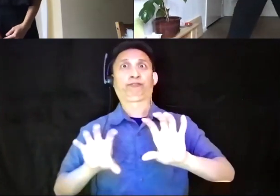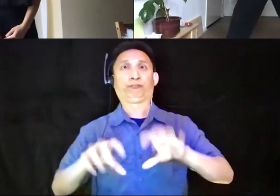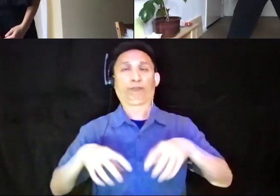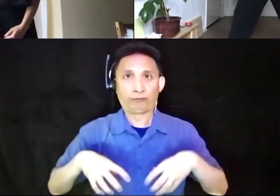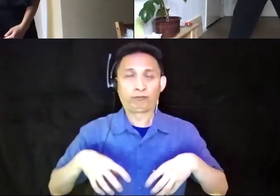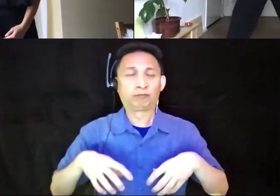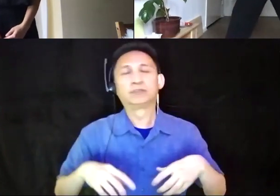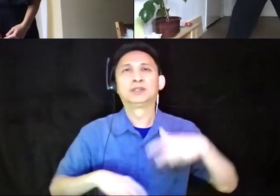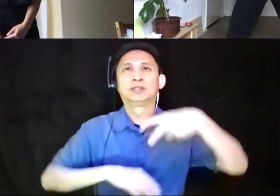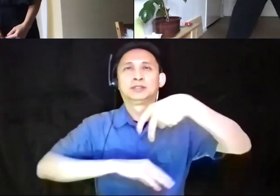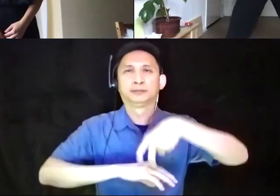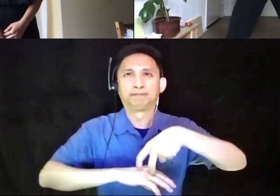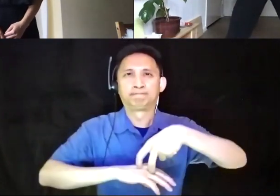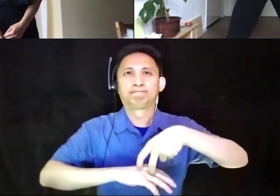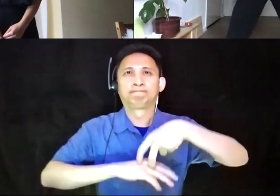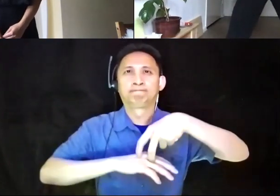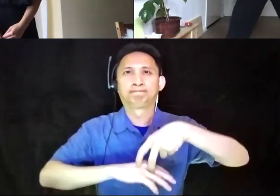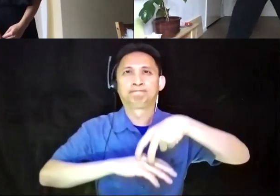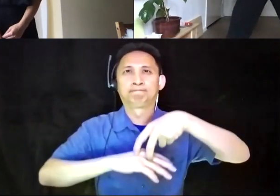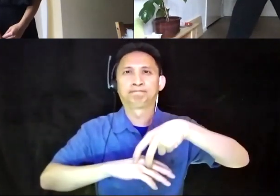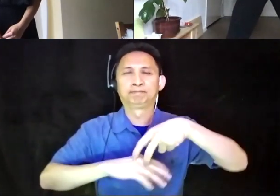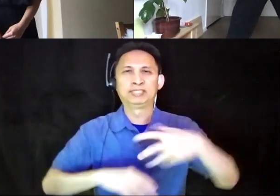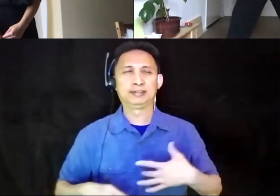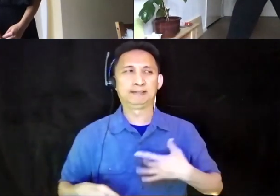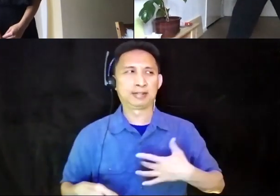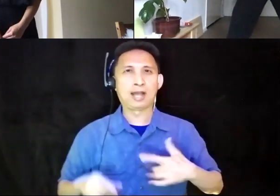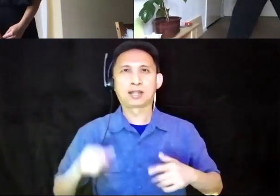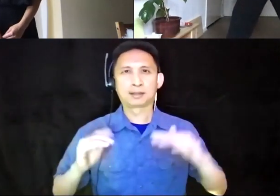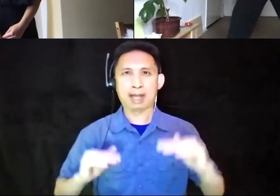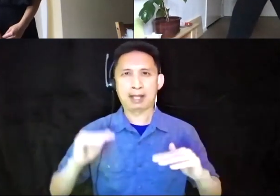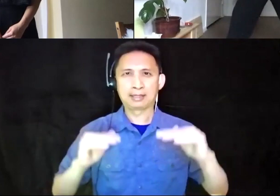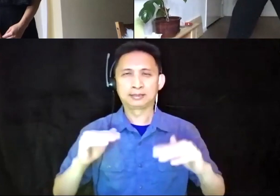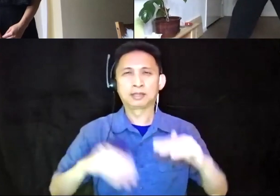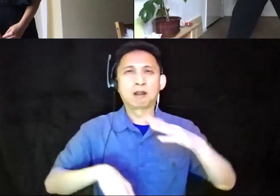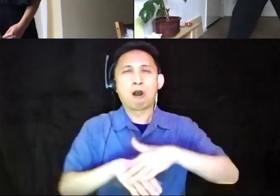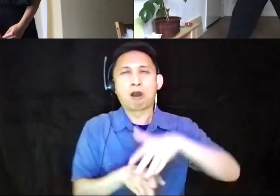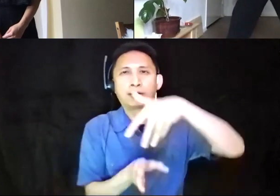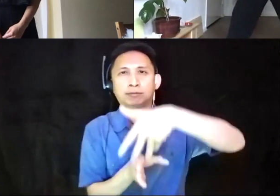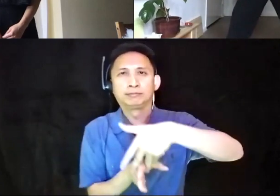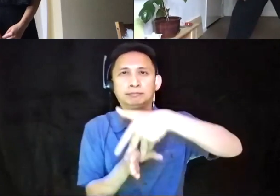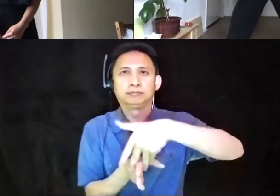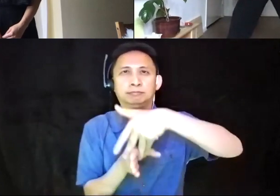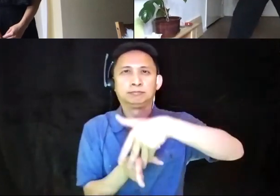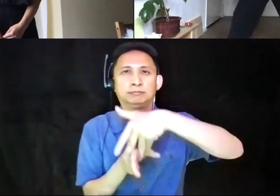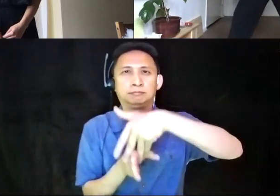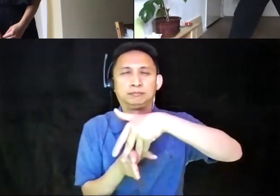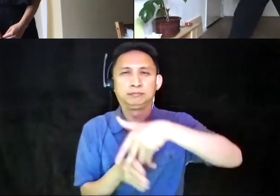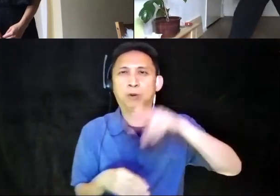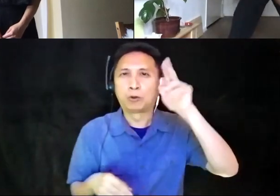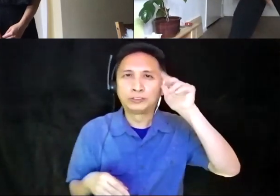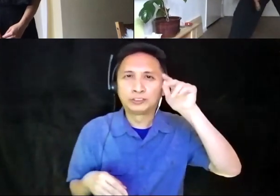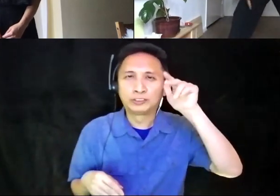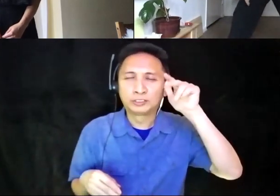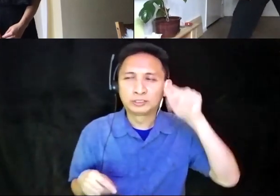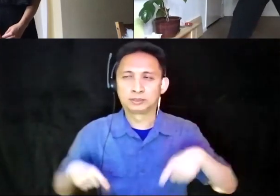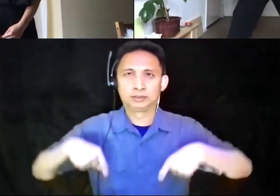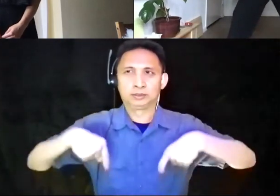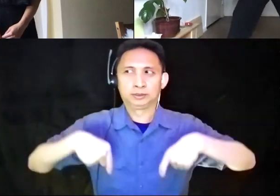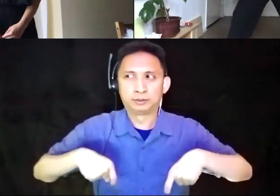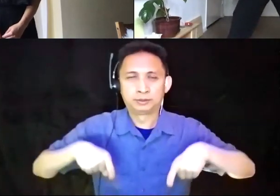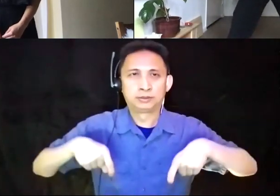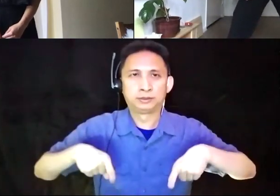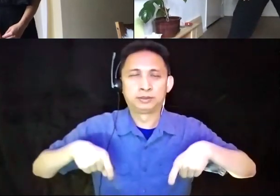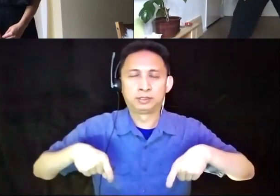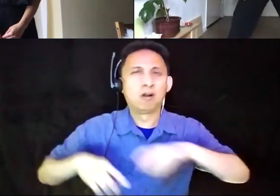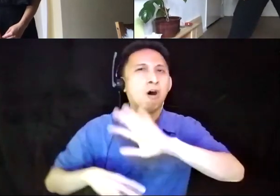Always make sure you have this feeling that the horse is beneath you, that your legs are expanding, that there's chi, a ball of